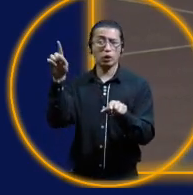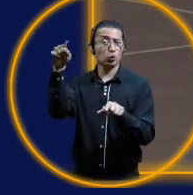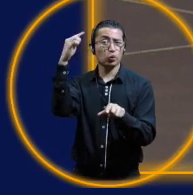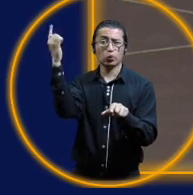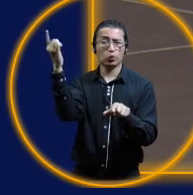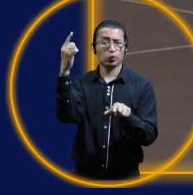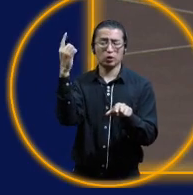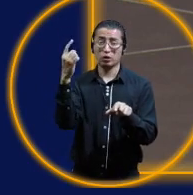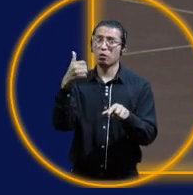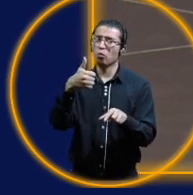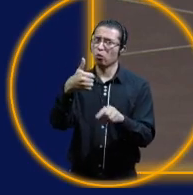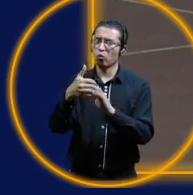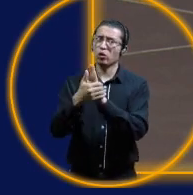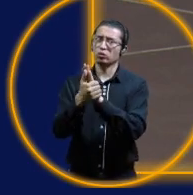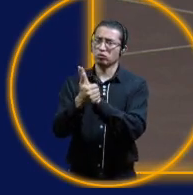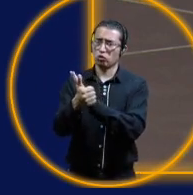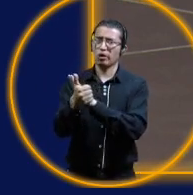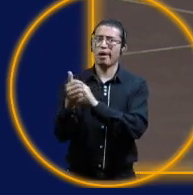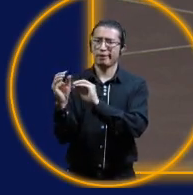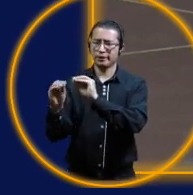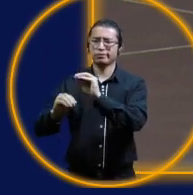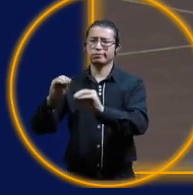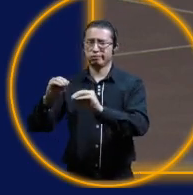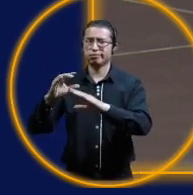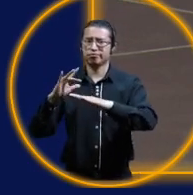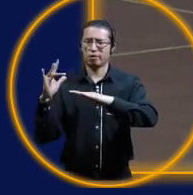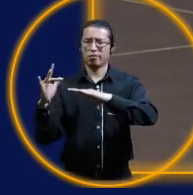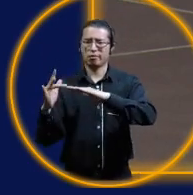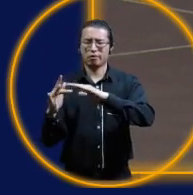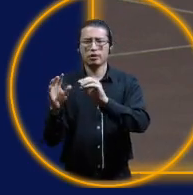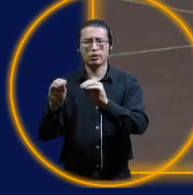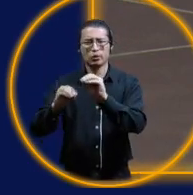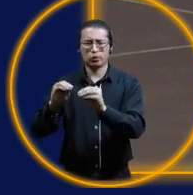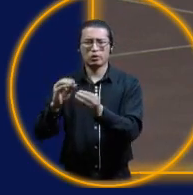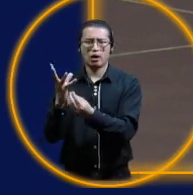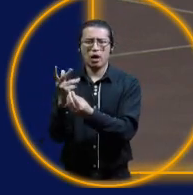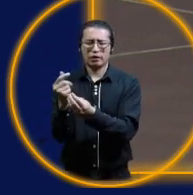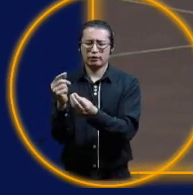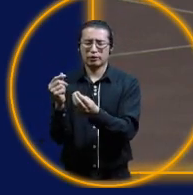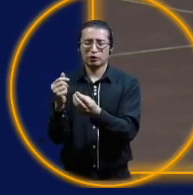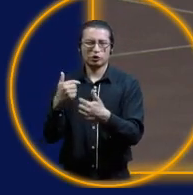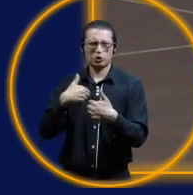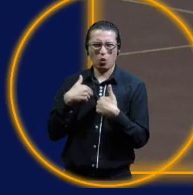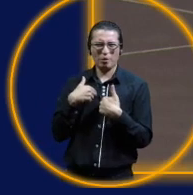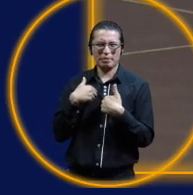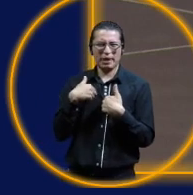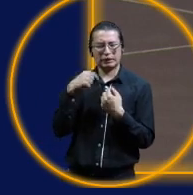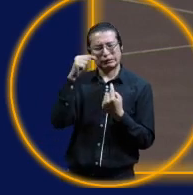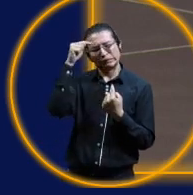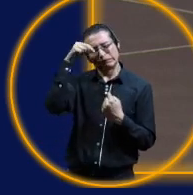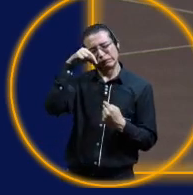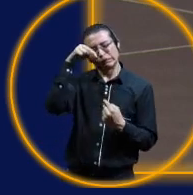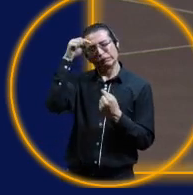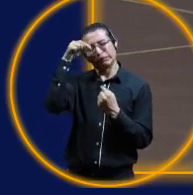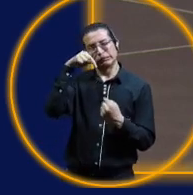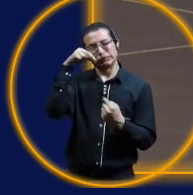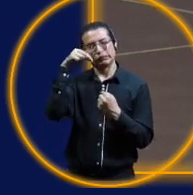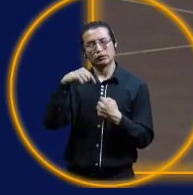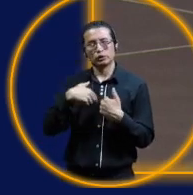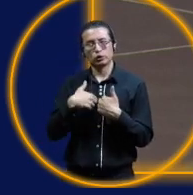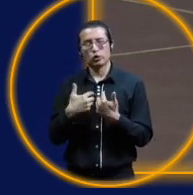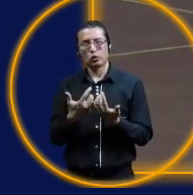like this discussion with myself to how to be like this